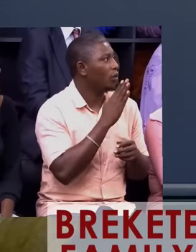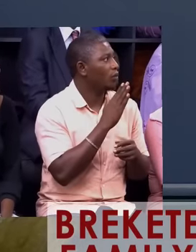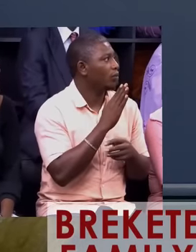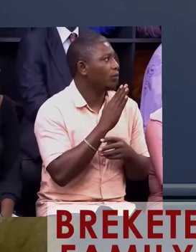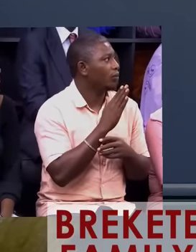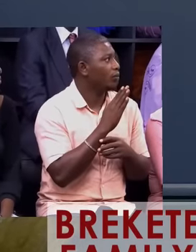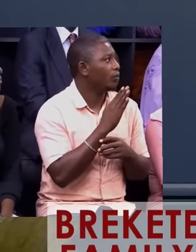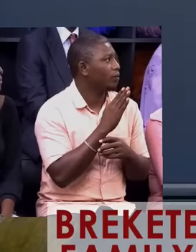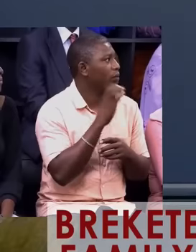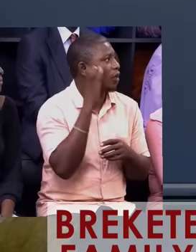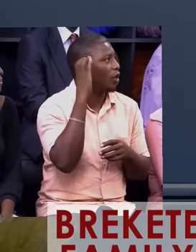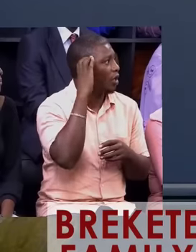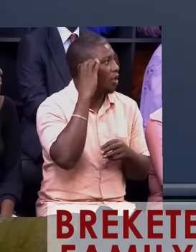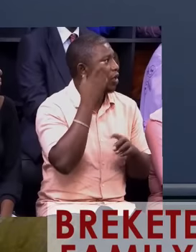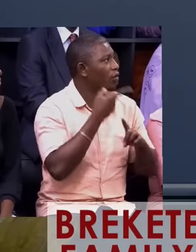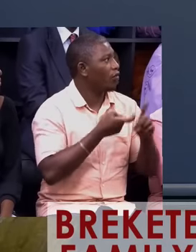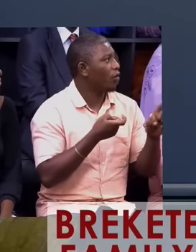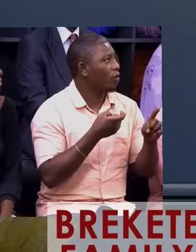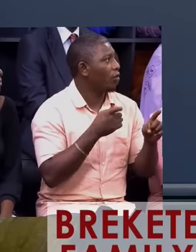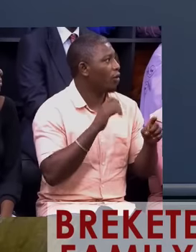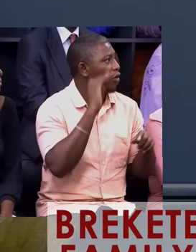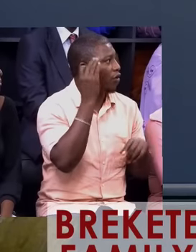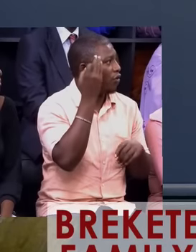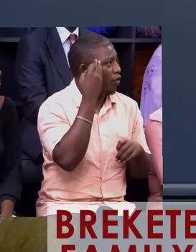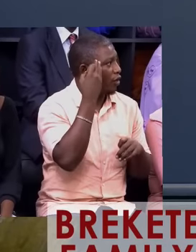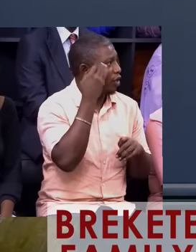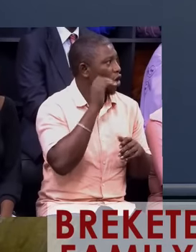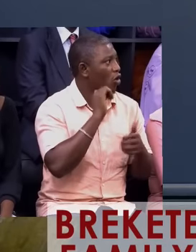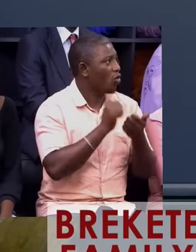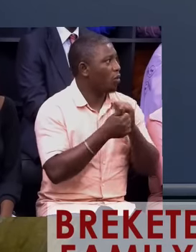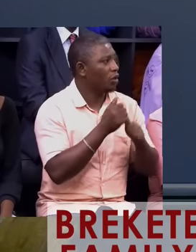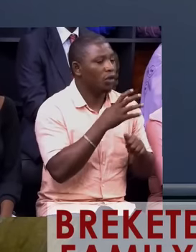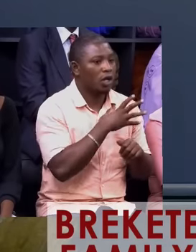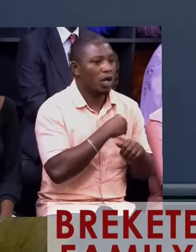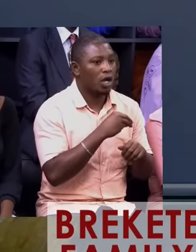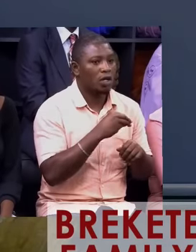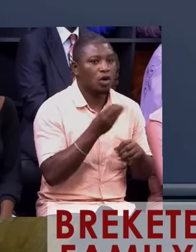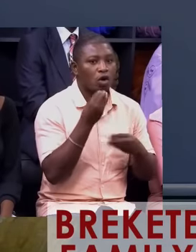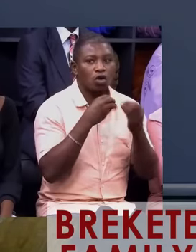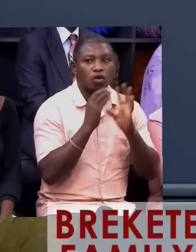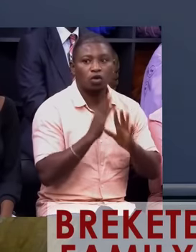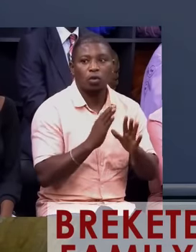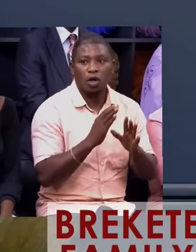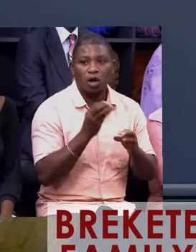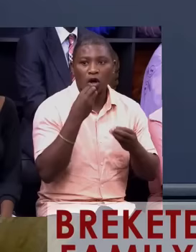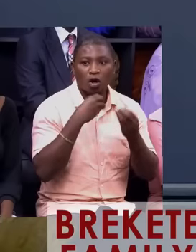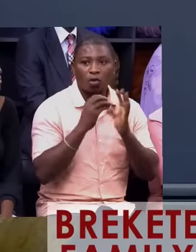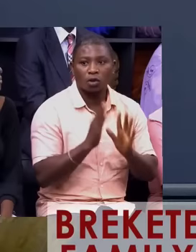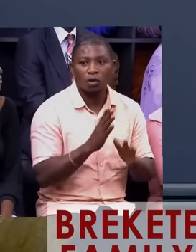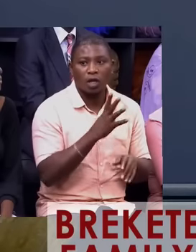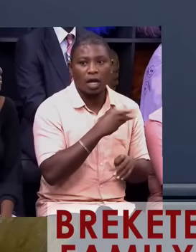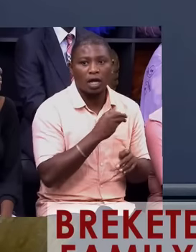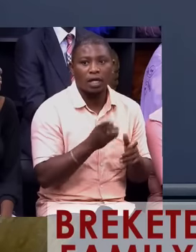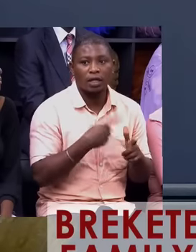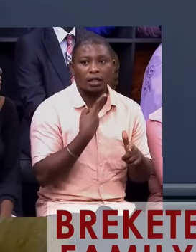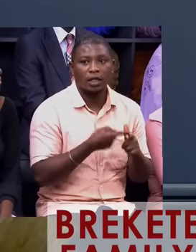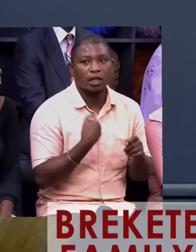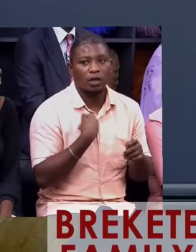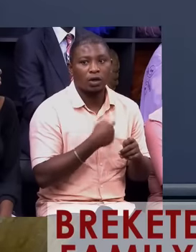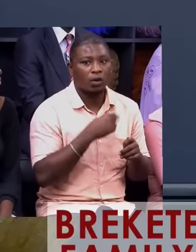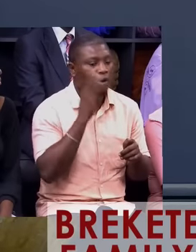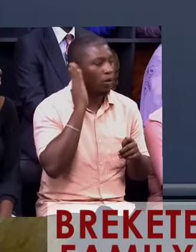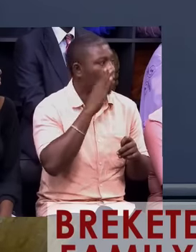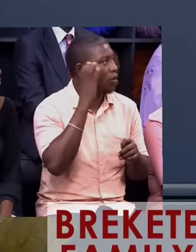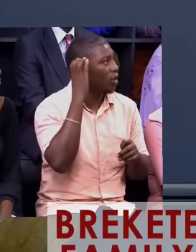go hear from the federal competition and consumer protection commission and then we go